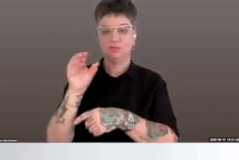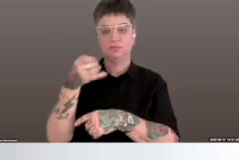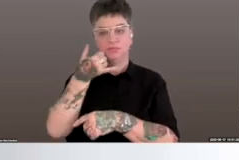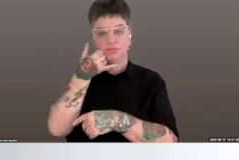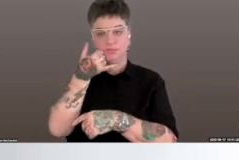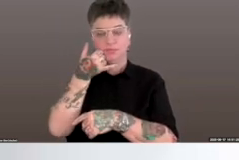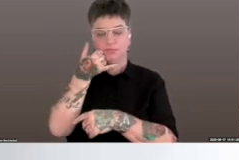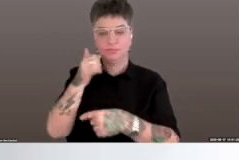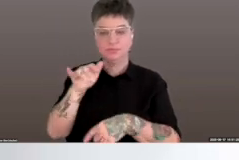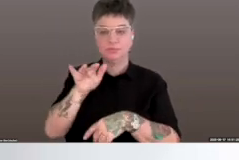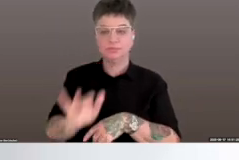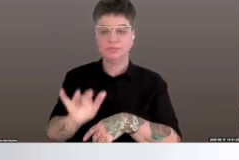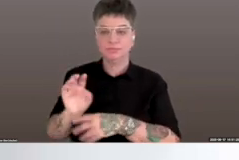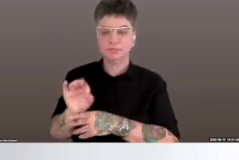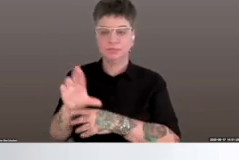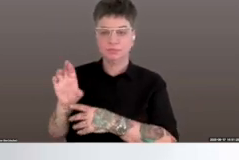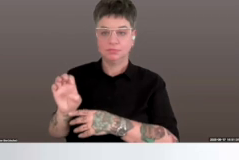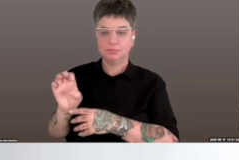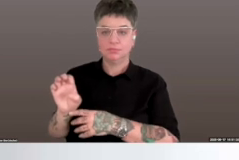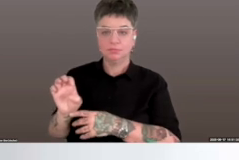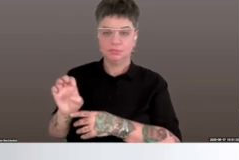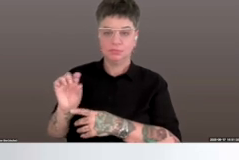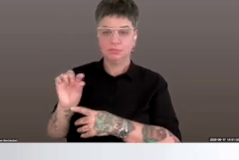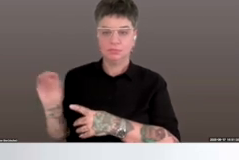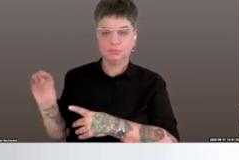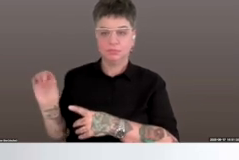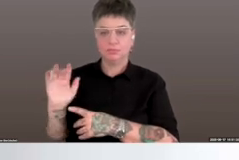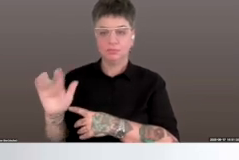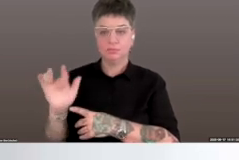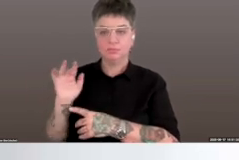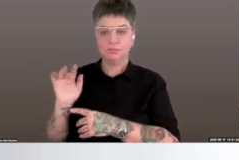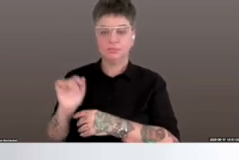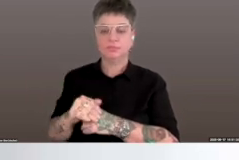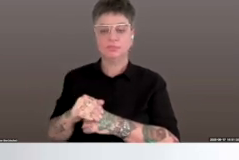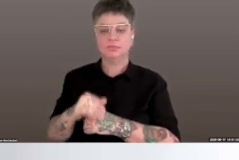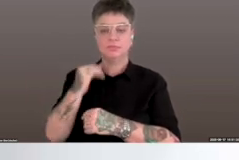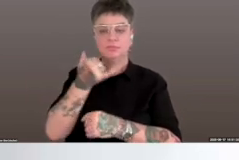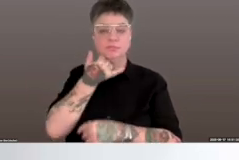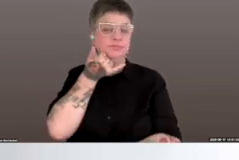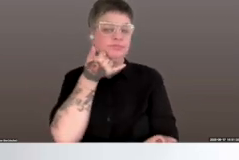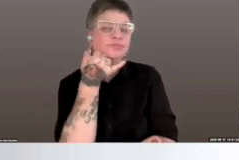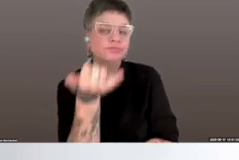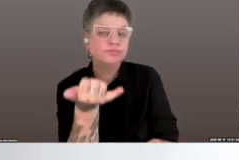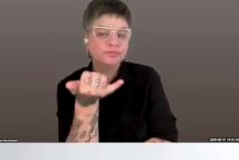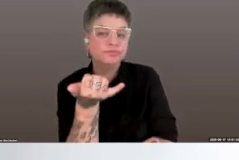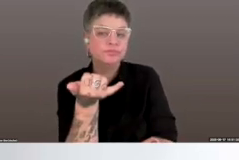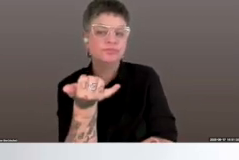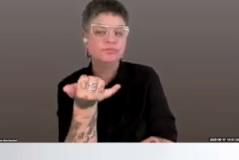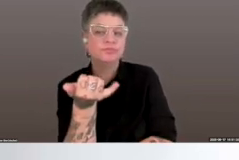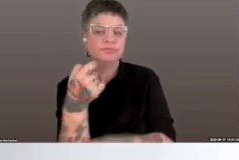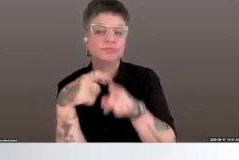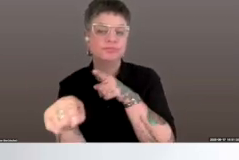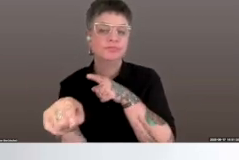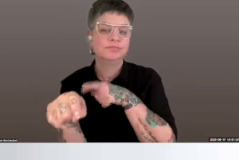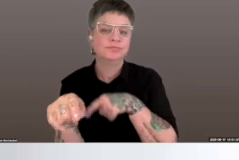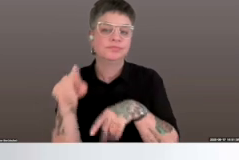Raise Hand in the More tab. And if you're calling in by phone, press *2 to raise your hand. And as always, you